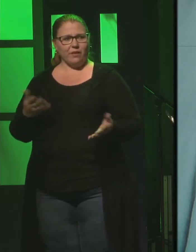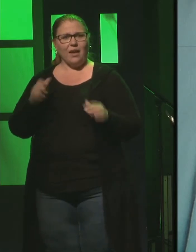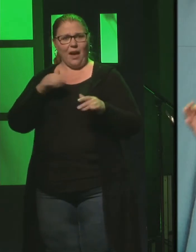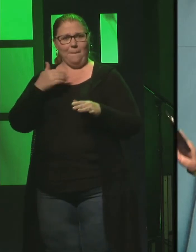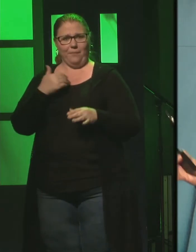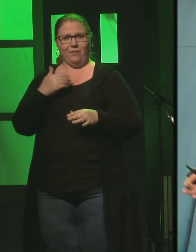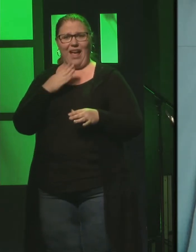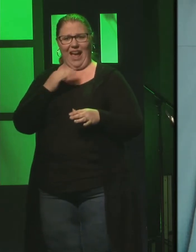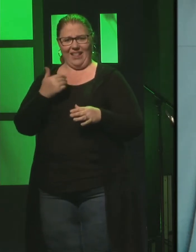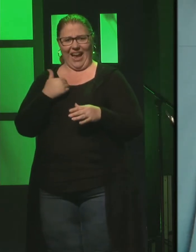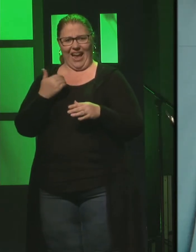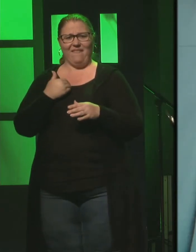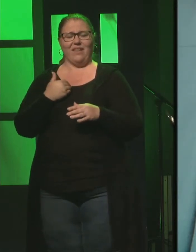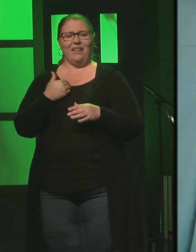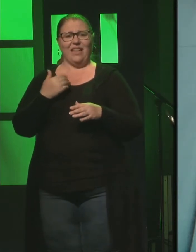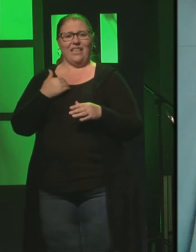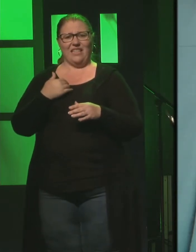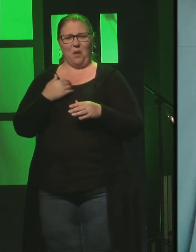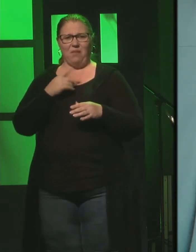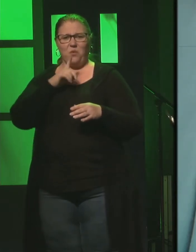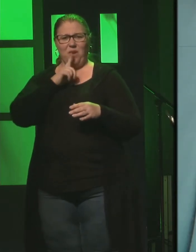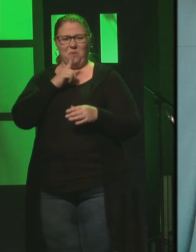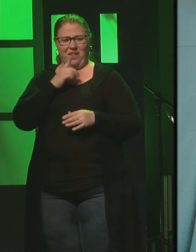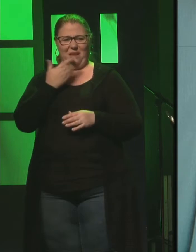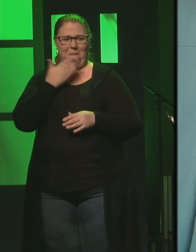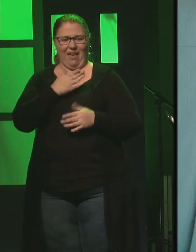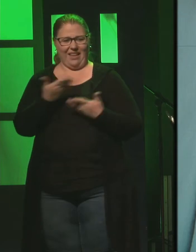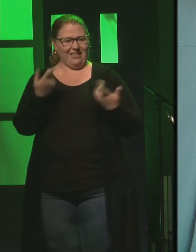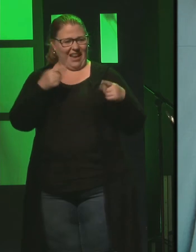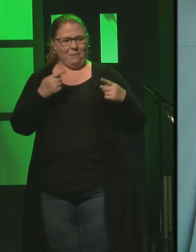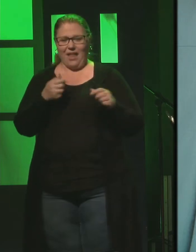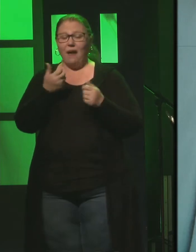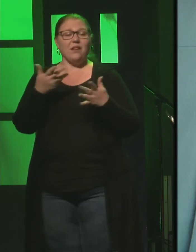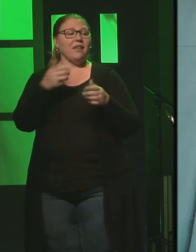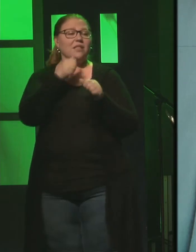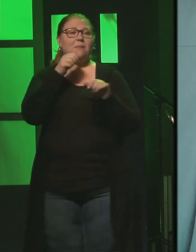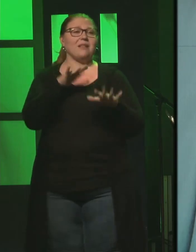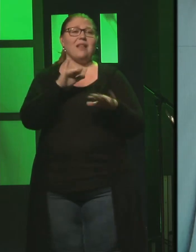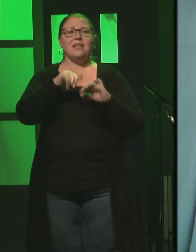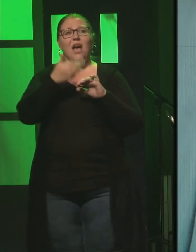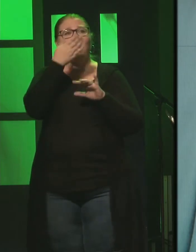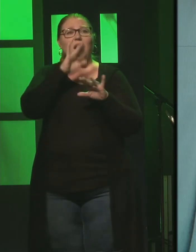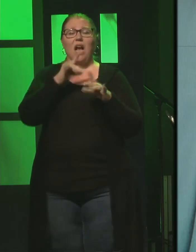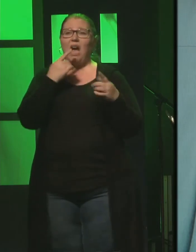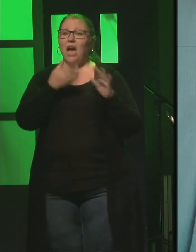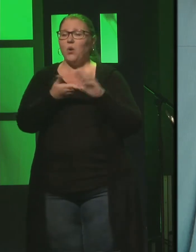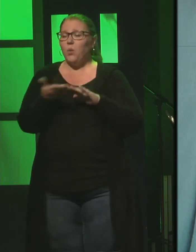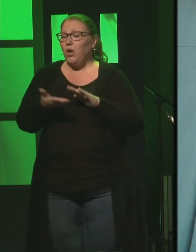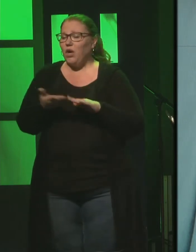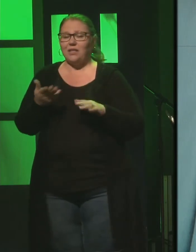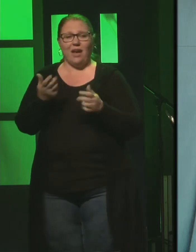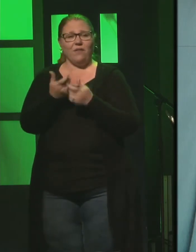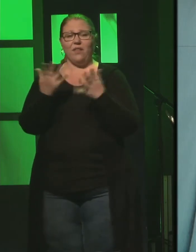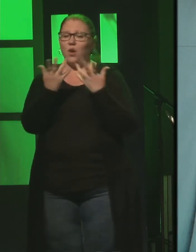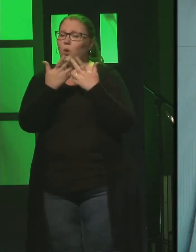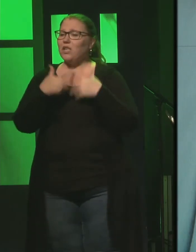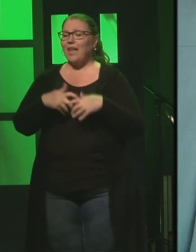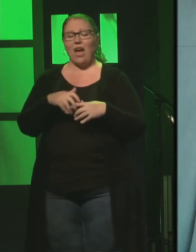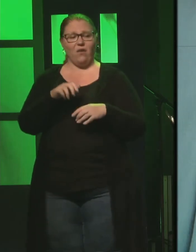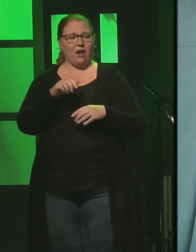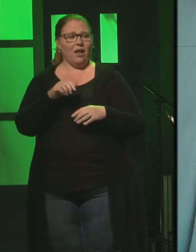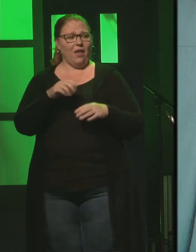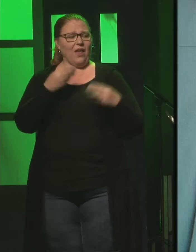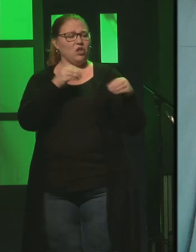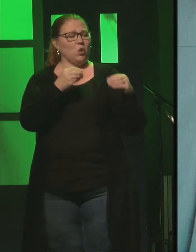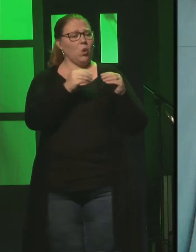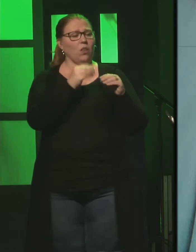some toxic things that happen when everything's just a blessing, and this is how God works. And I have another friend who, like, everything worked out for them, and they